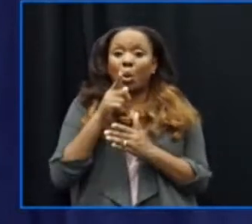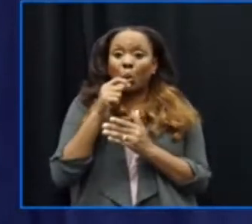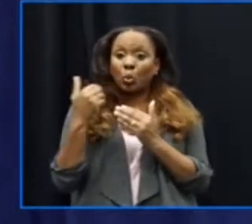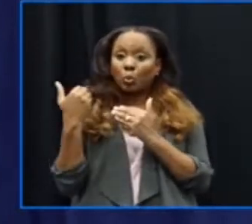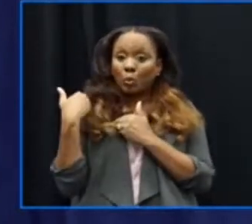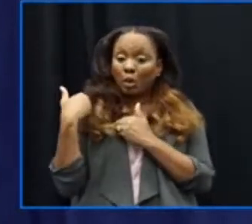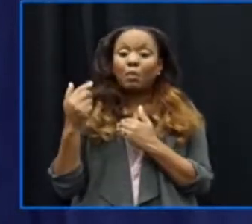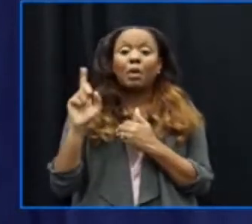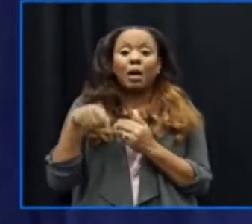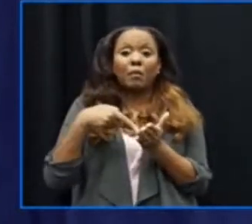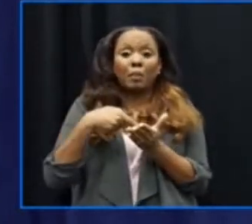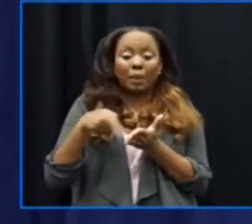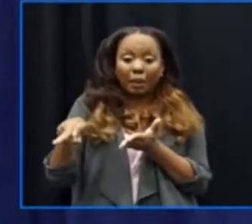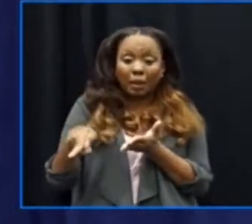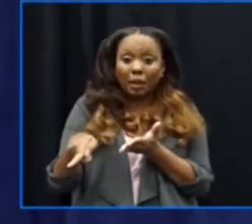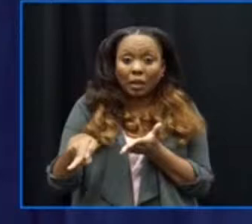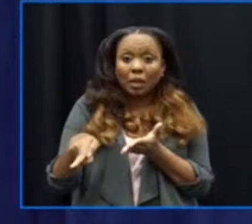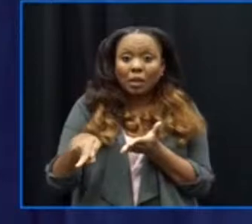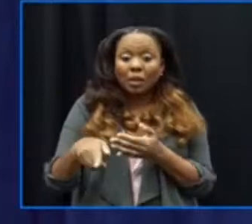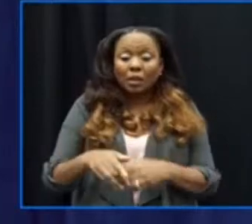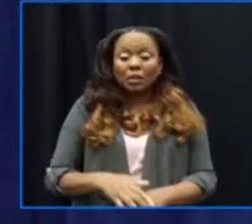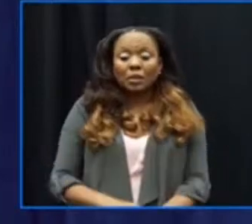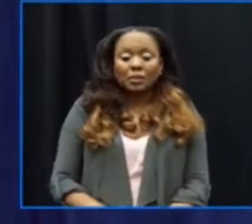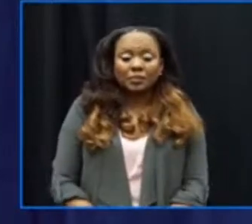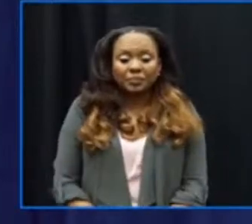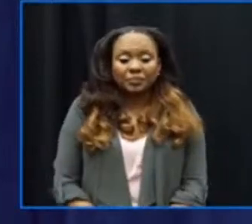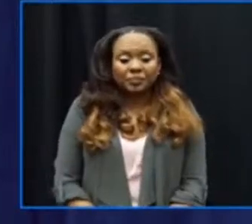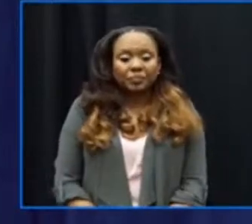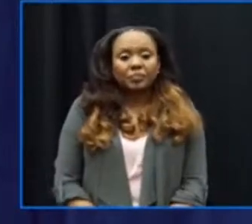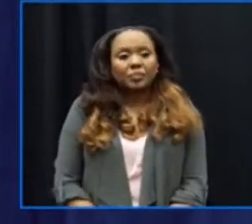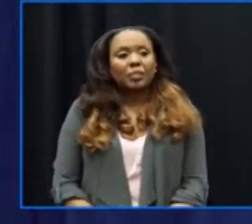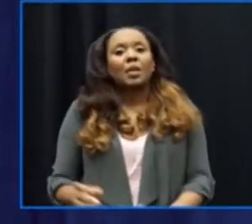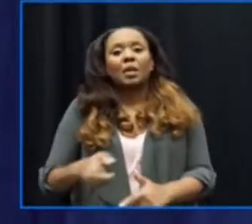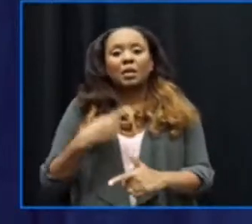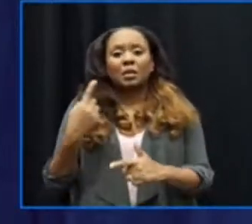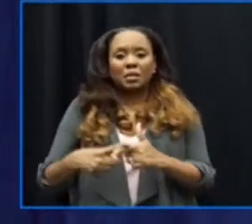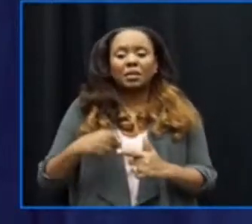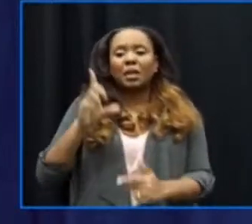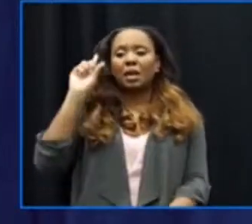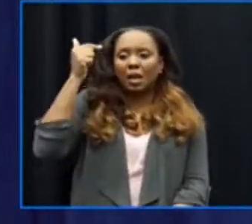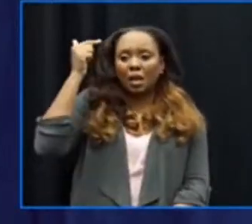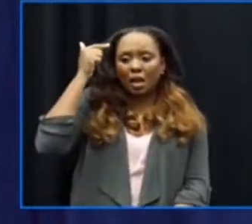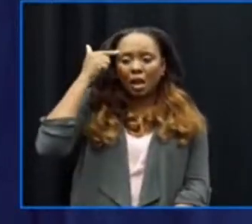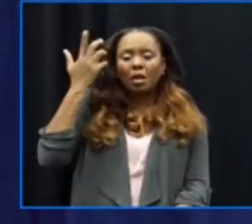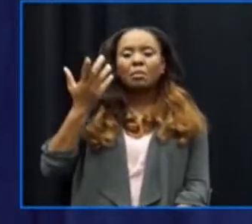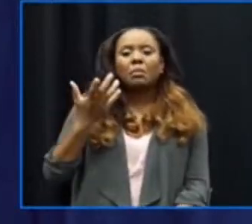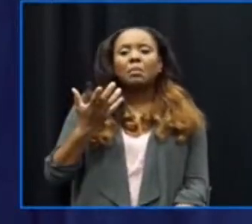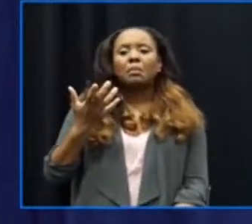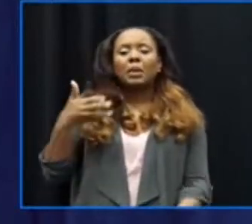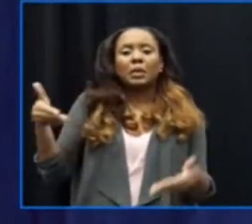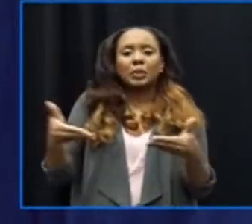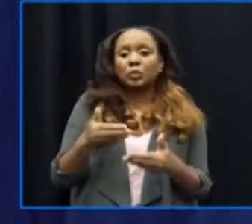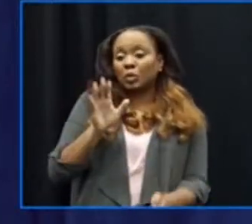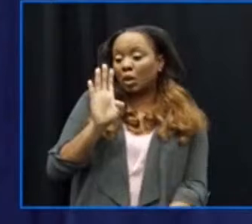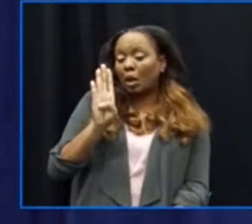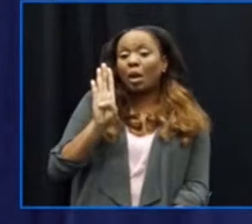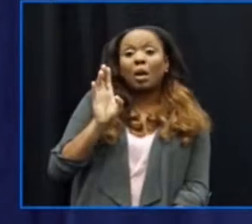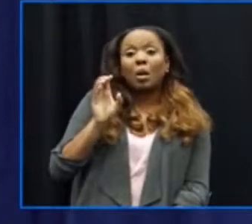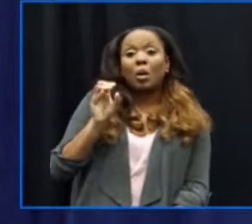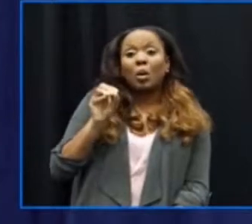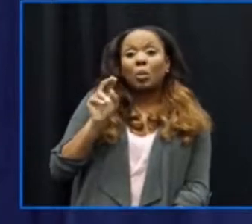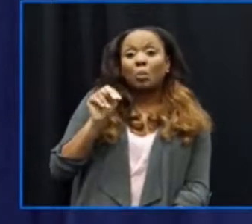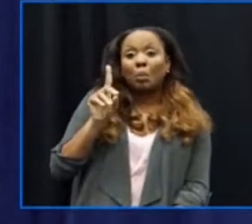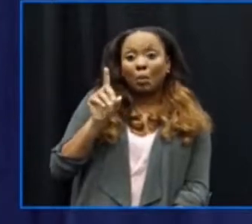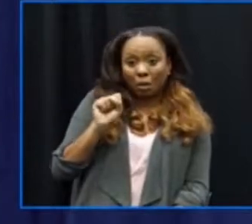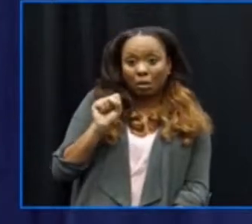to have a haircut on its bonds and the NIS lost $1 billion, yes,